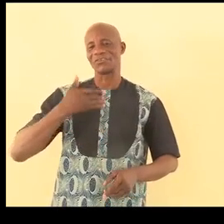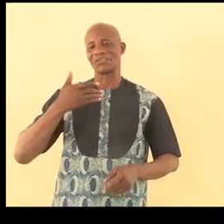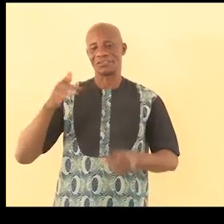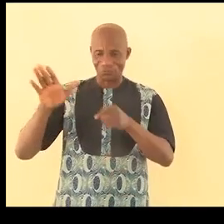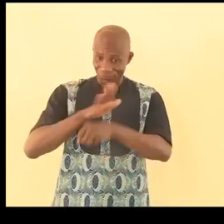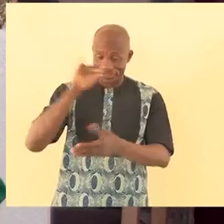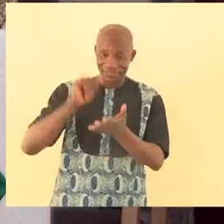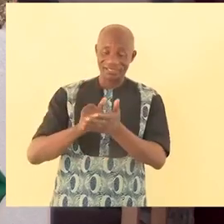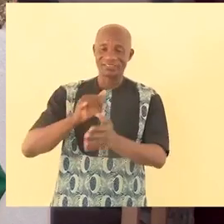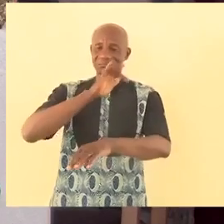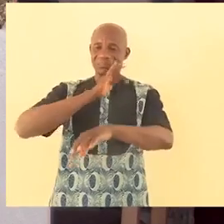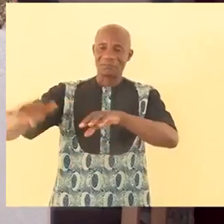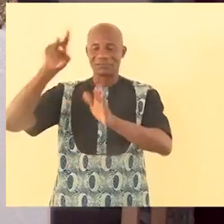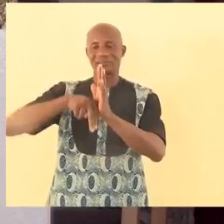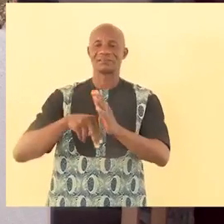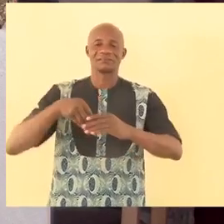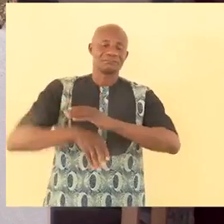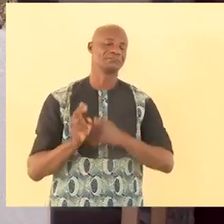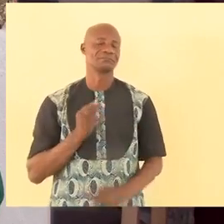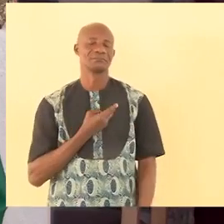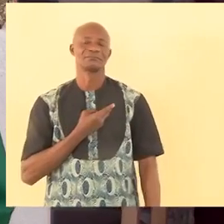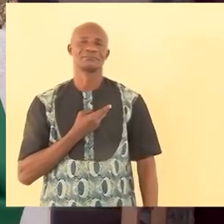that emptiness inside us.